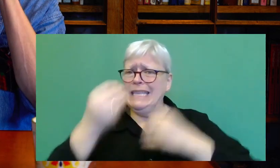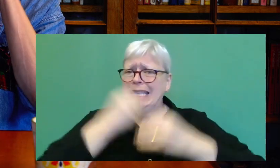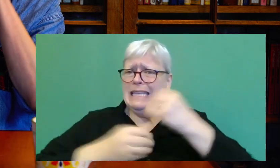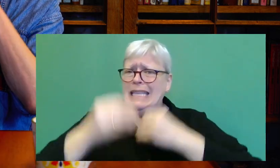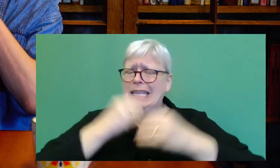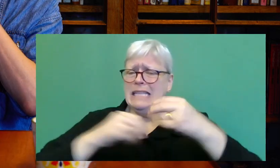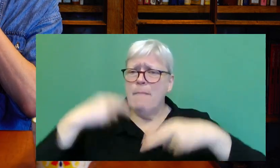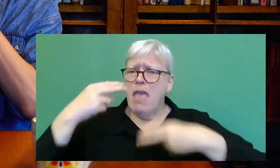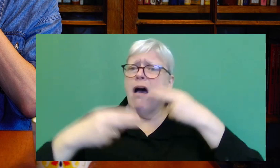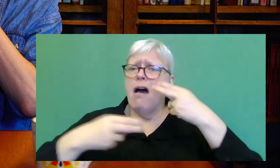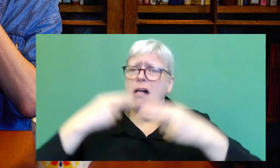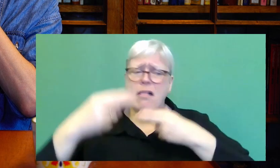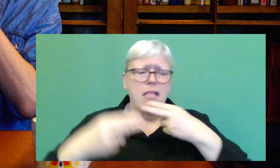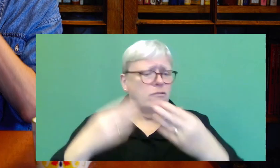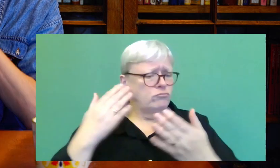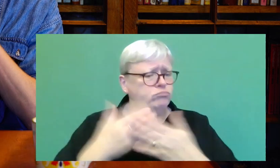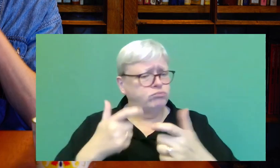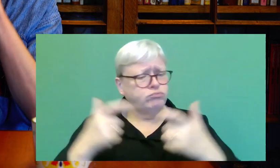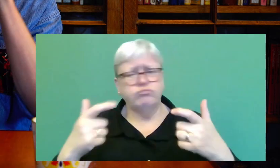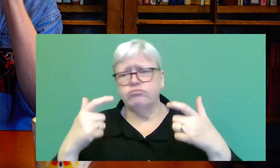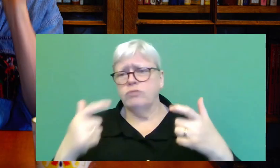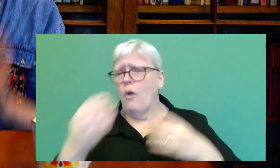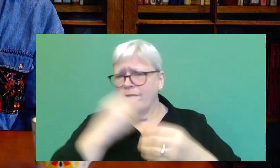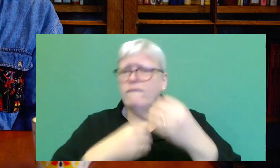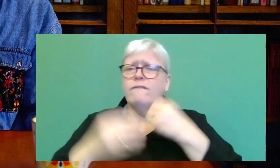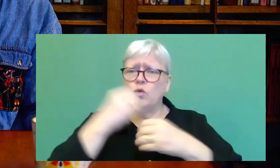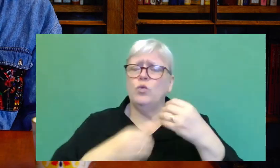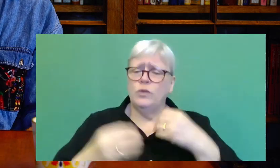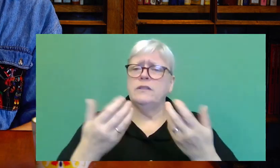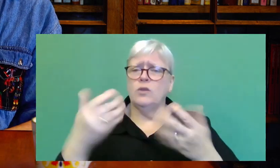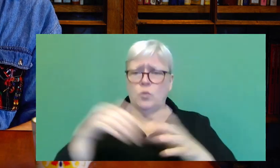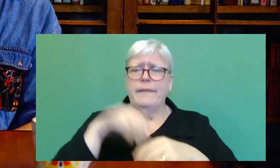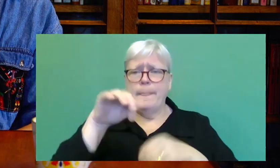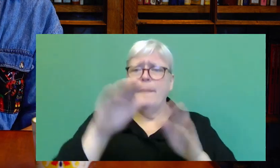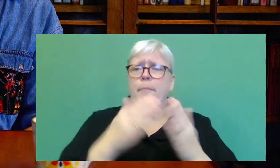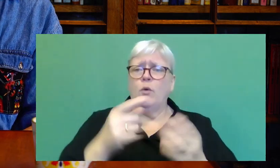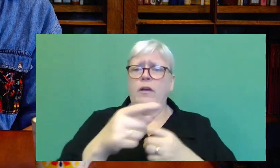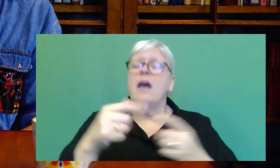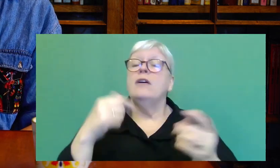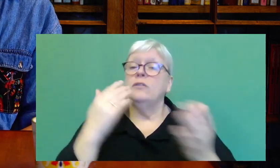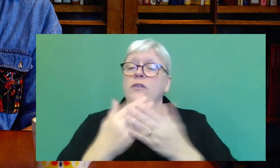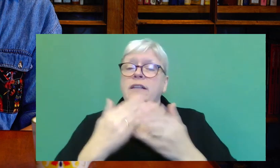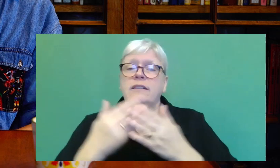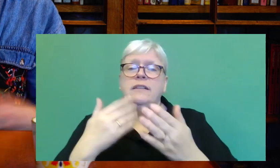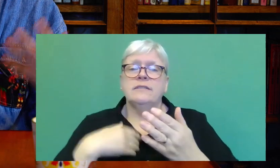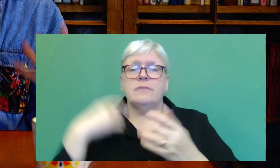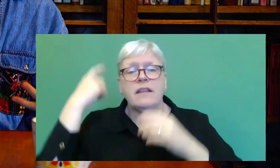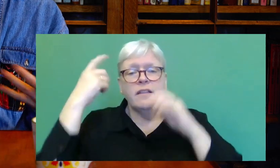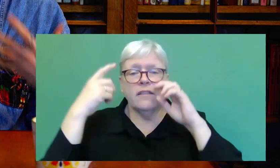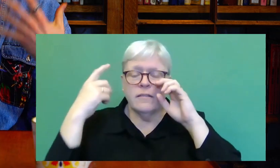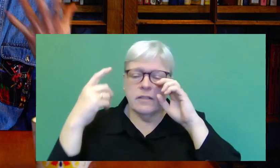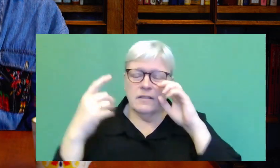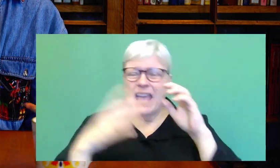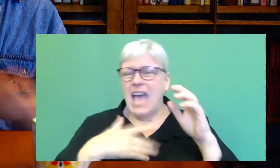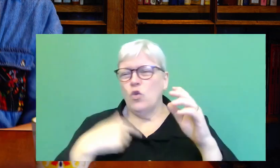of food metaphors, and there's a lot of food eating in there. But I think it's often fought for moments as well. I'm not a big fan of eating on the run. I like to